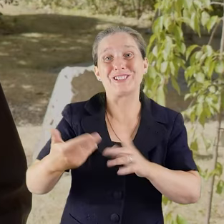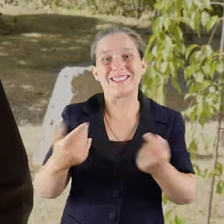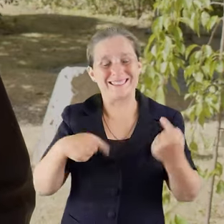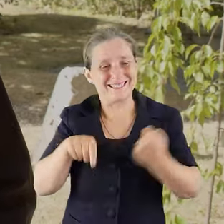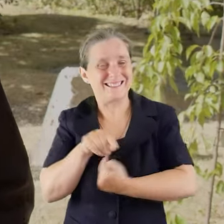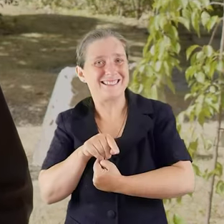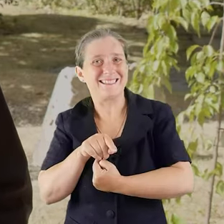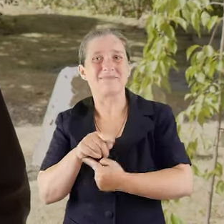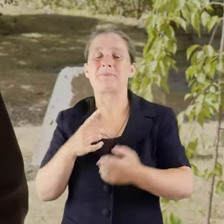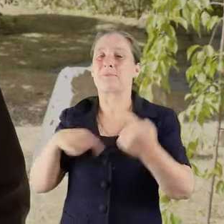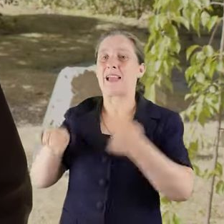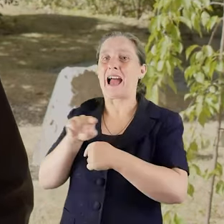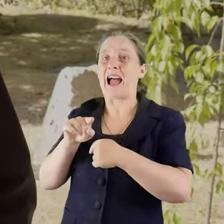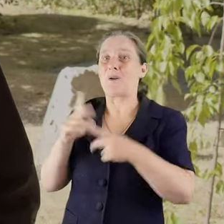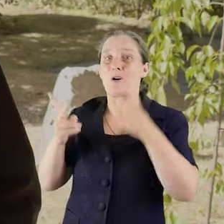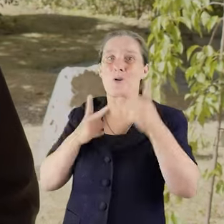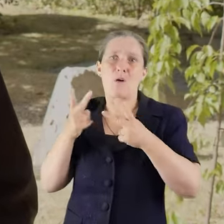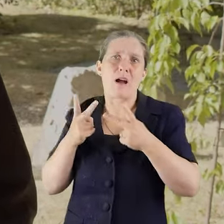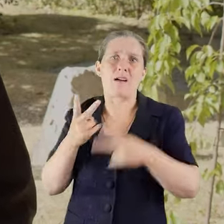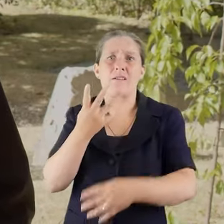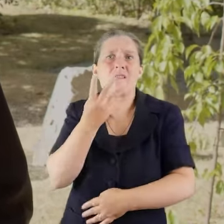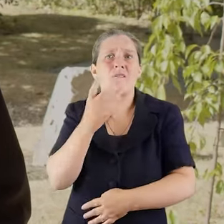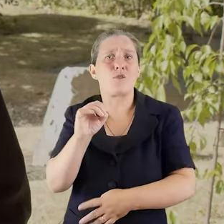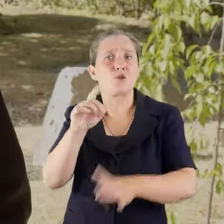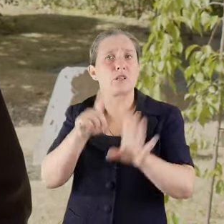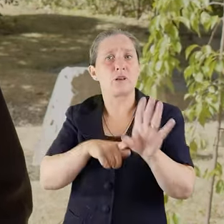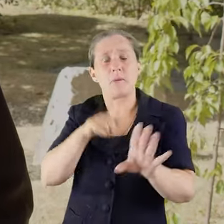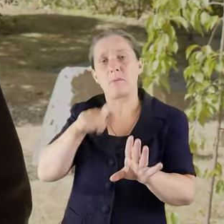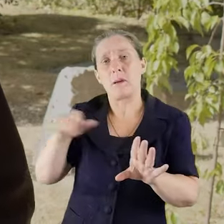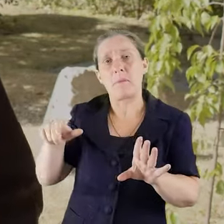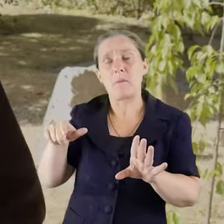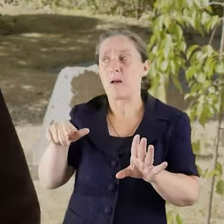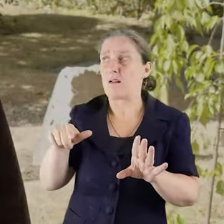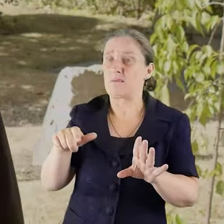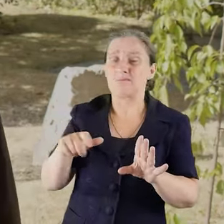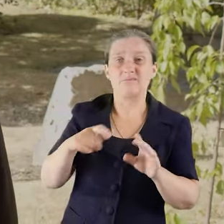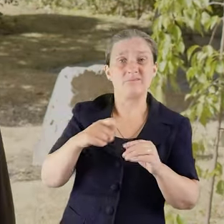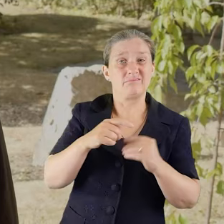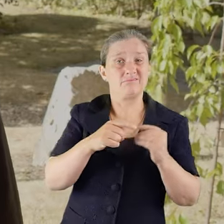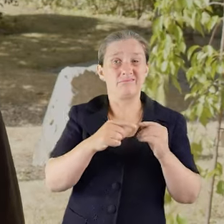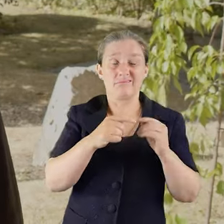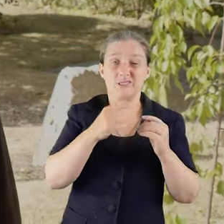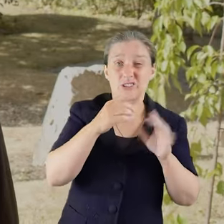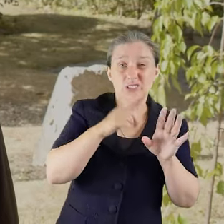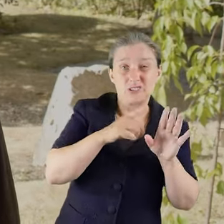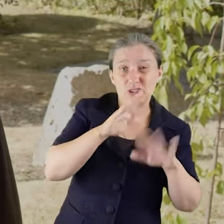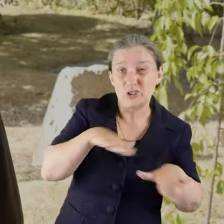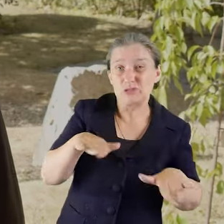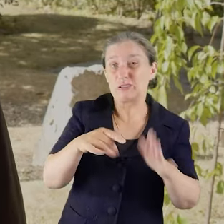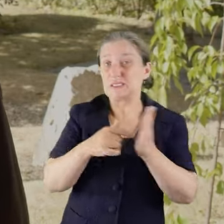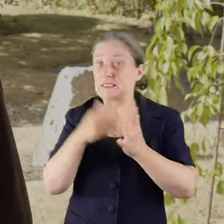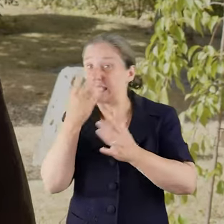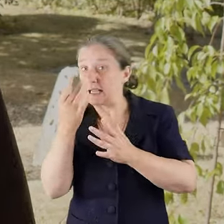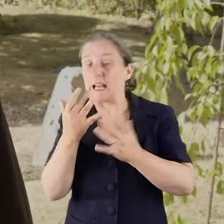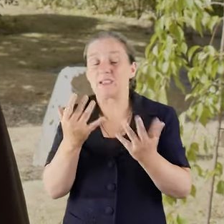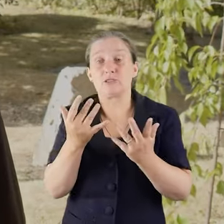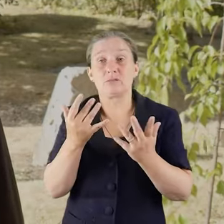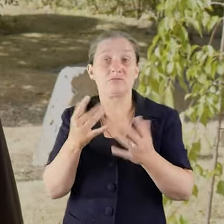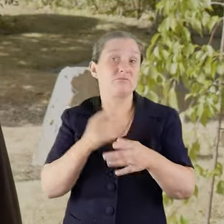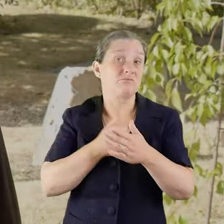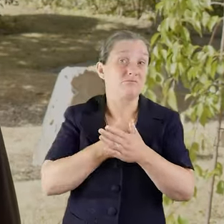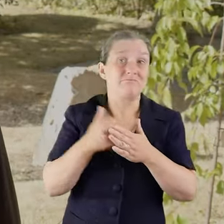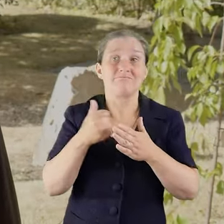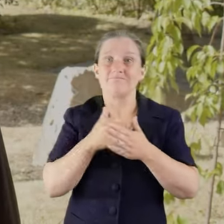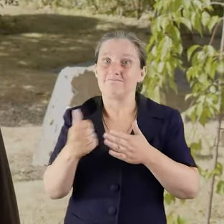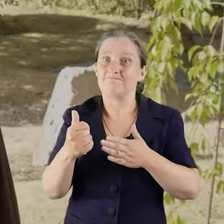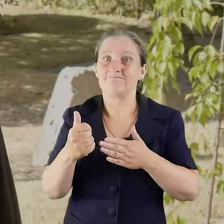church. Among our choir, we have nearly 40 young people, both boys and girls, children and teenagers. Weekly they